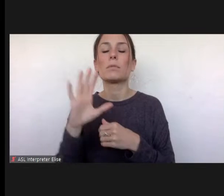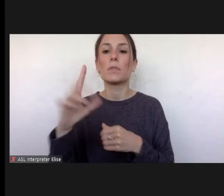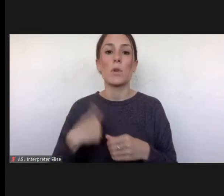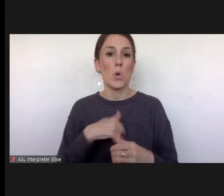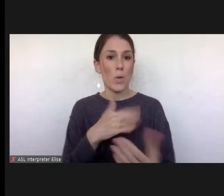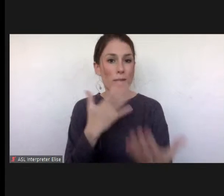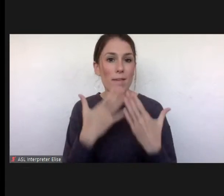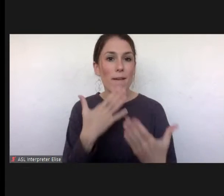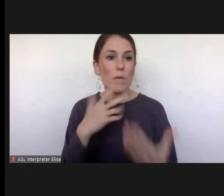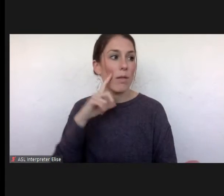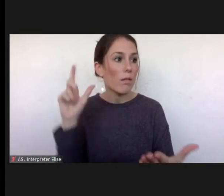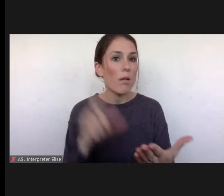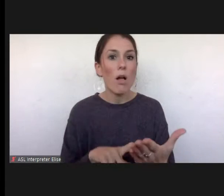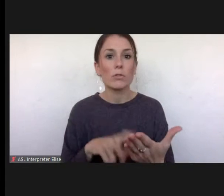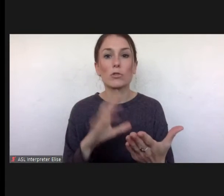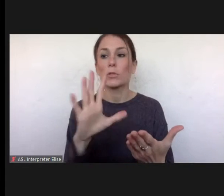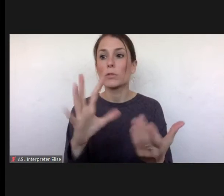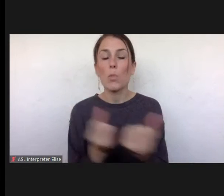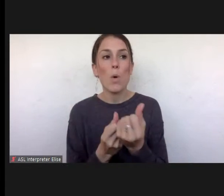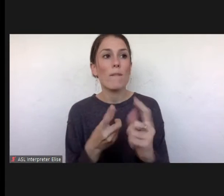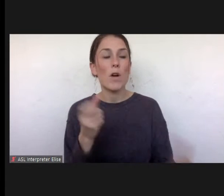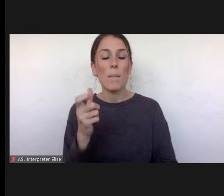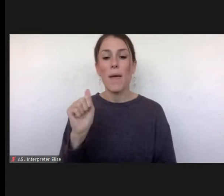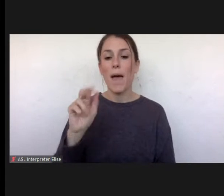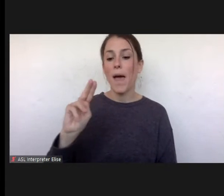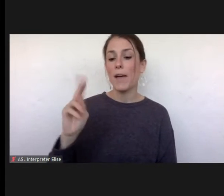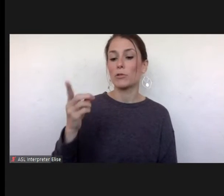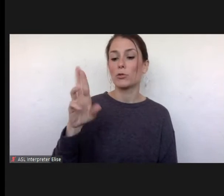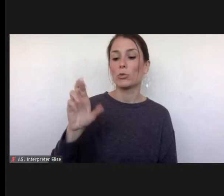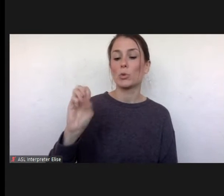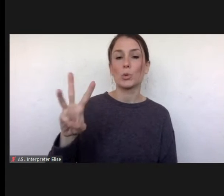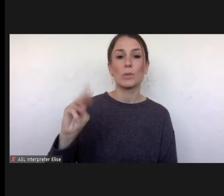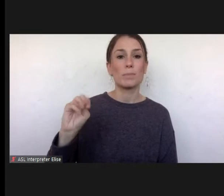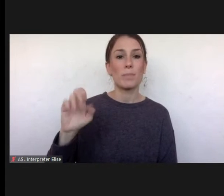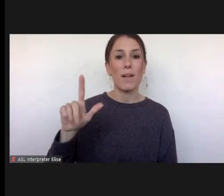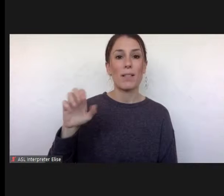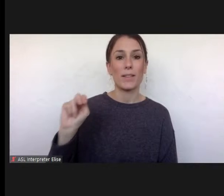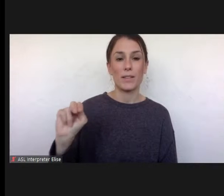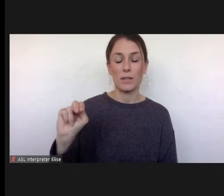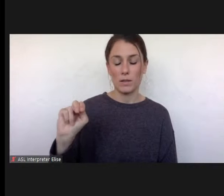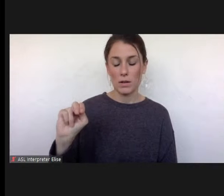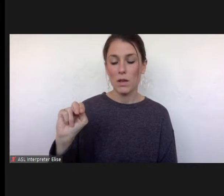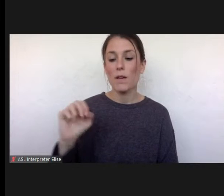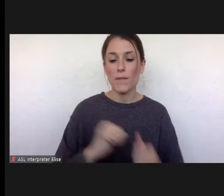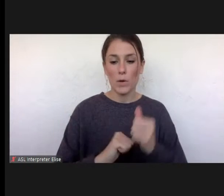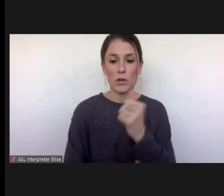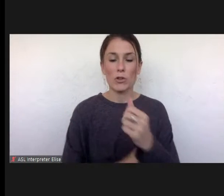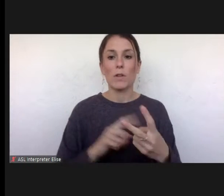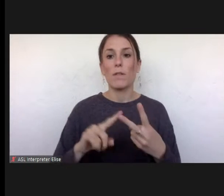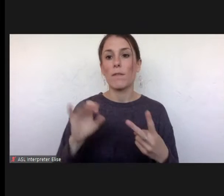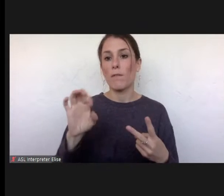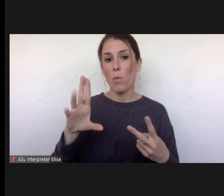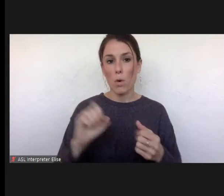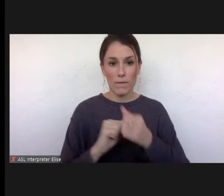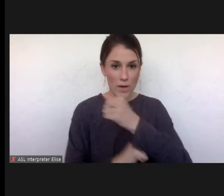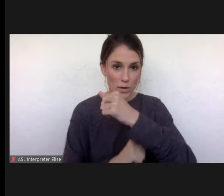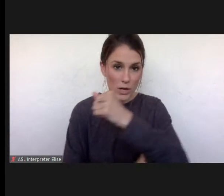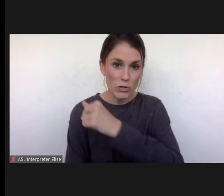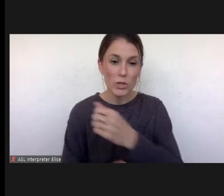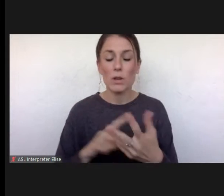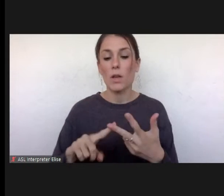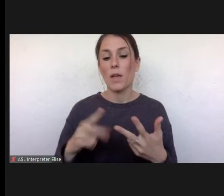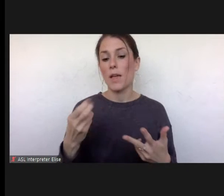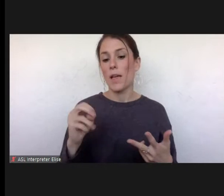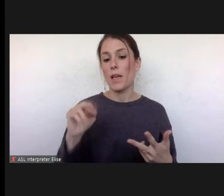gratefully acknowledge the support of the Andrew Mellon Foundation, Ford Foundation, Henry Luce Foundation,